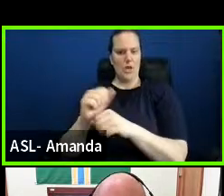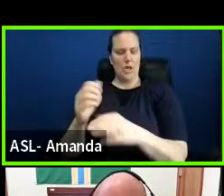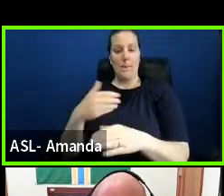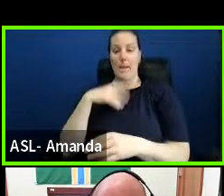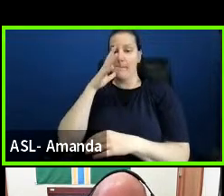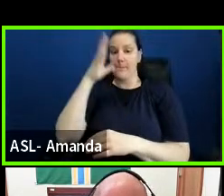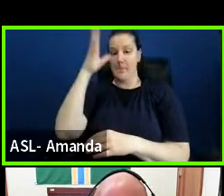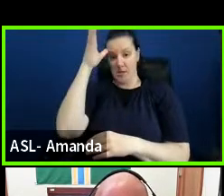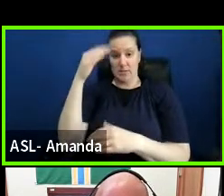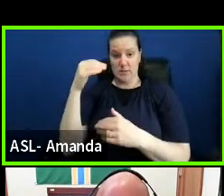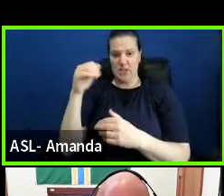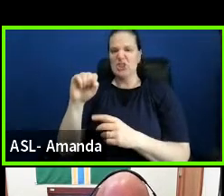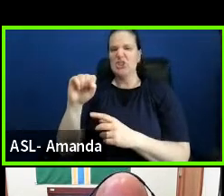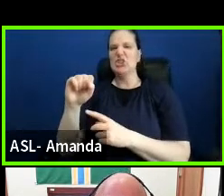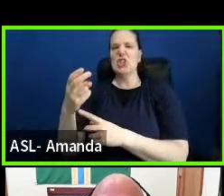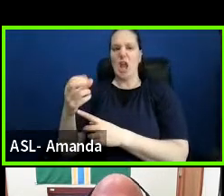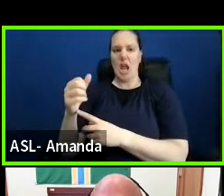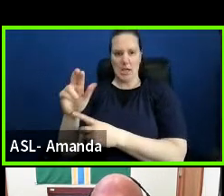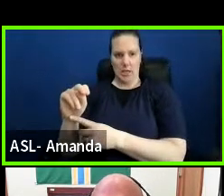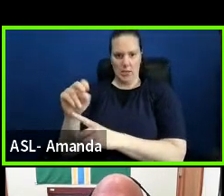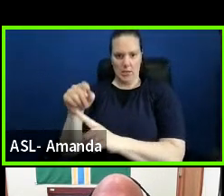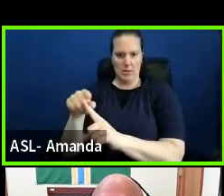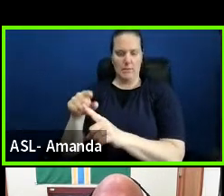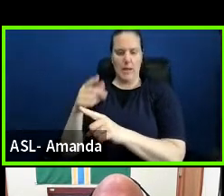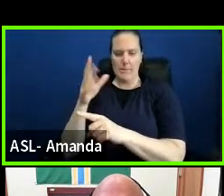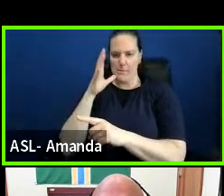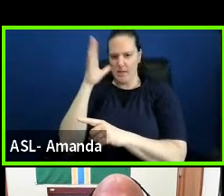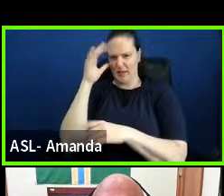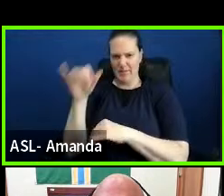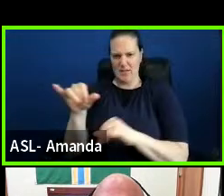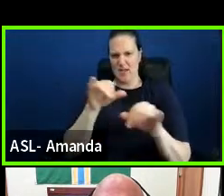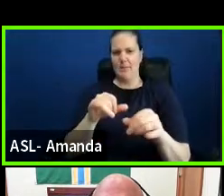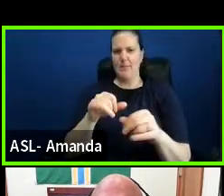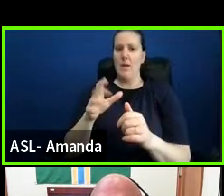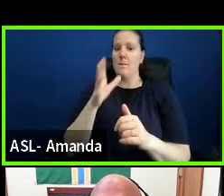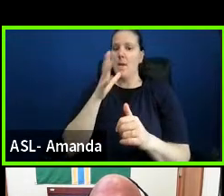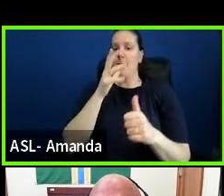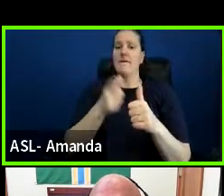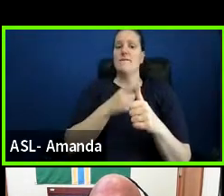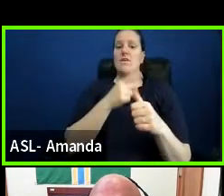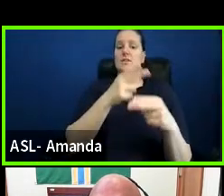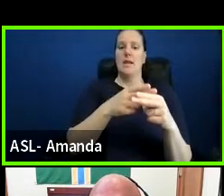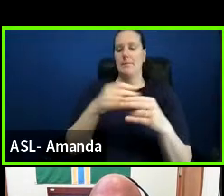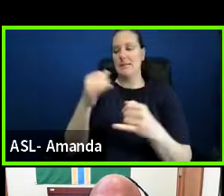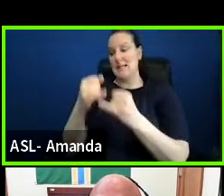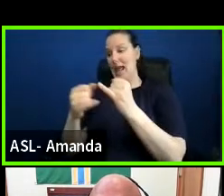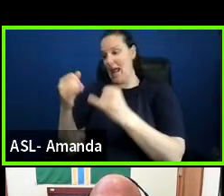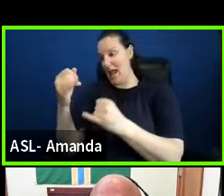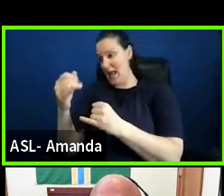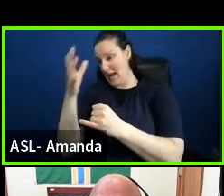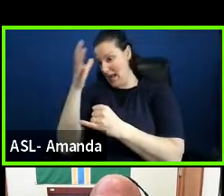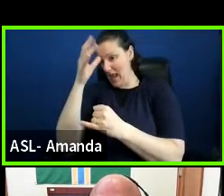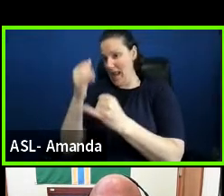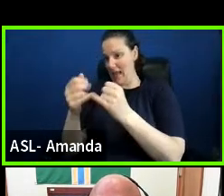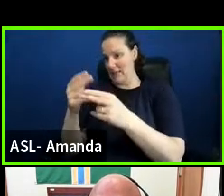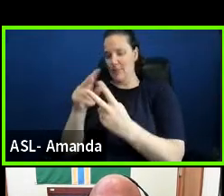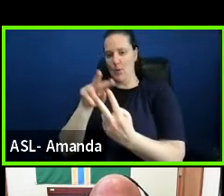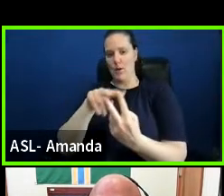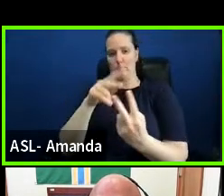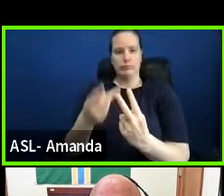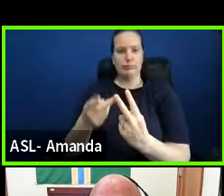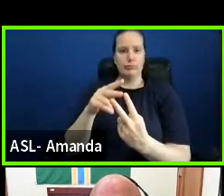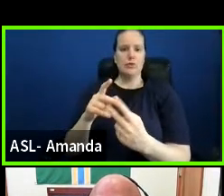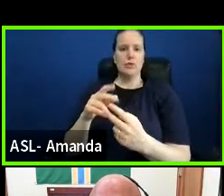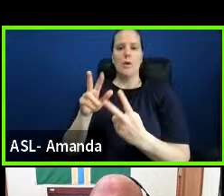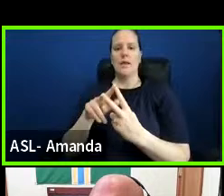a similar different name. There was either it was picking mom's first name and then dad's last name or vice versa. So I was